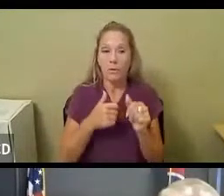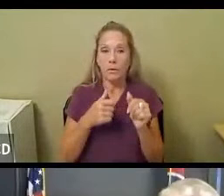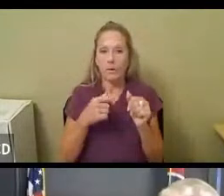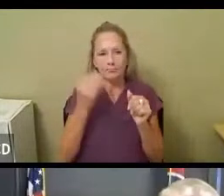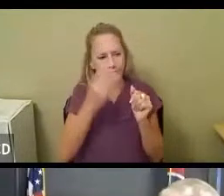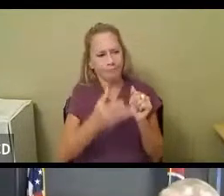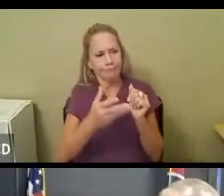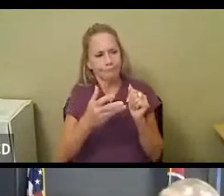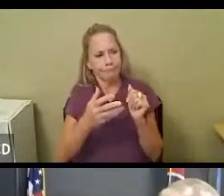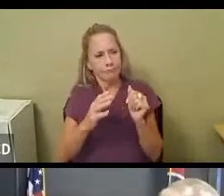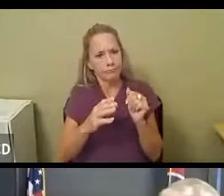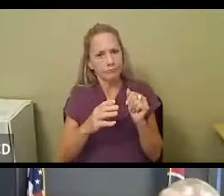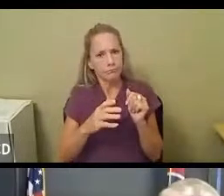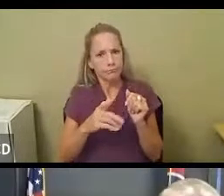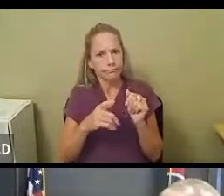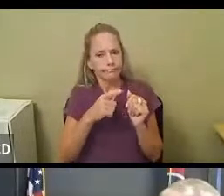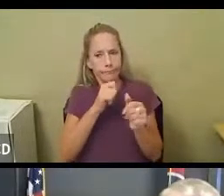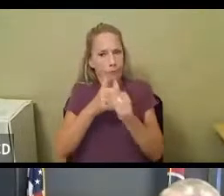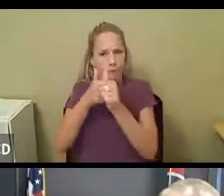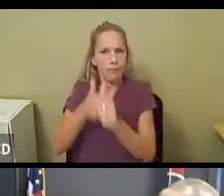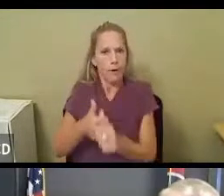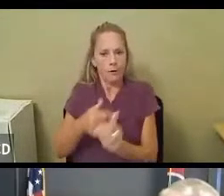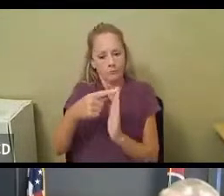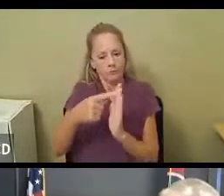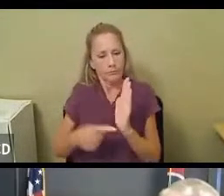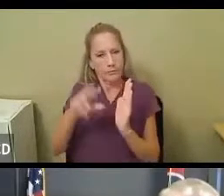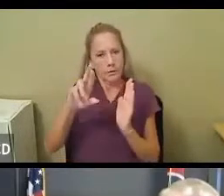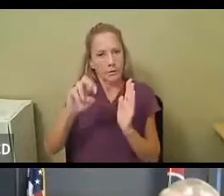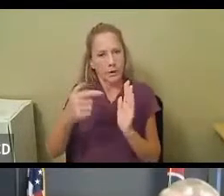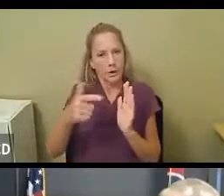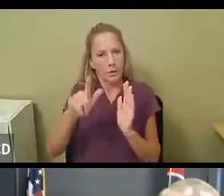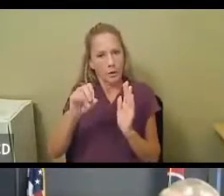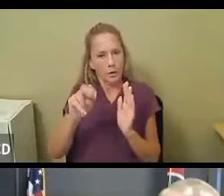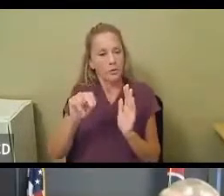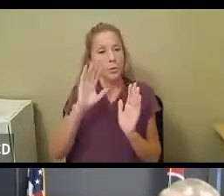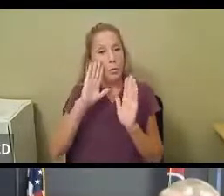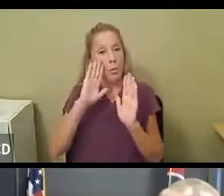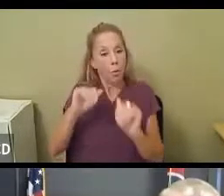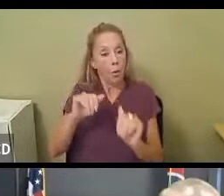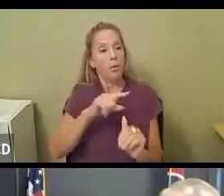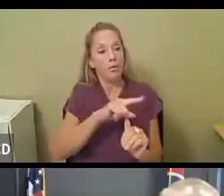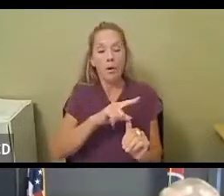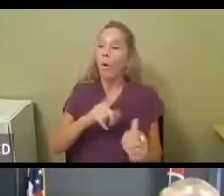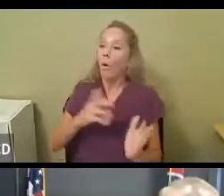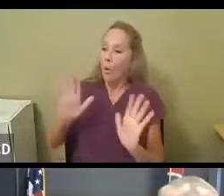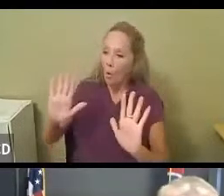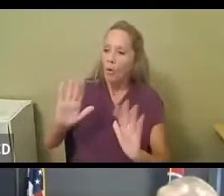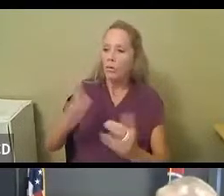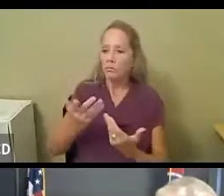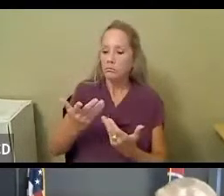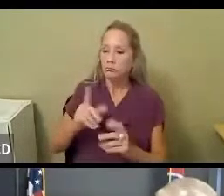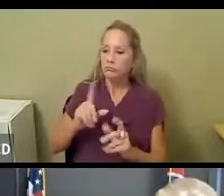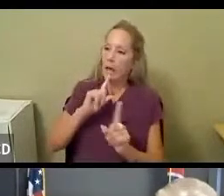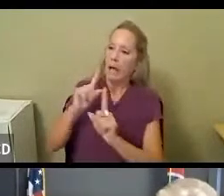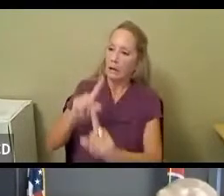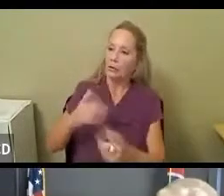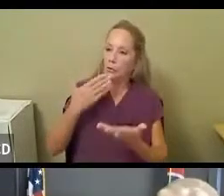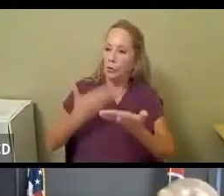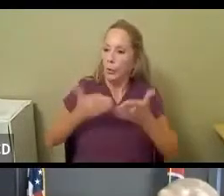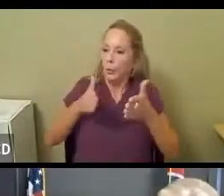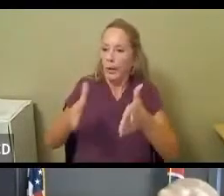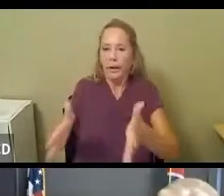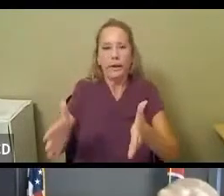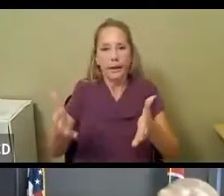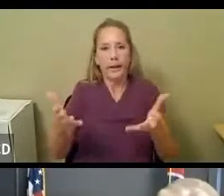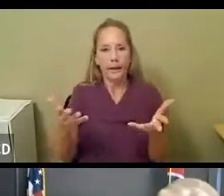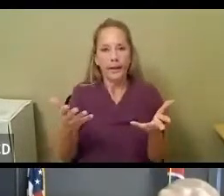is, against what the regulation is, and favorably respond. That would be my hope, at least the